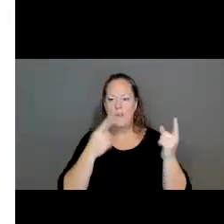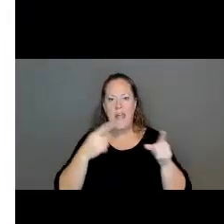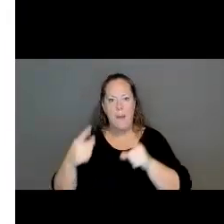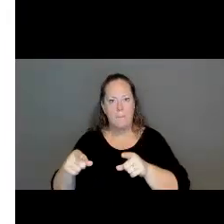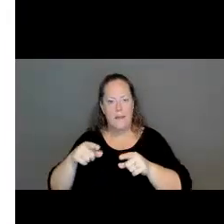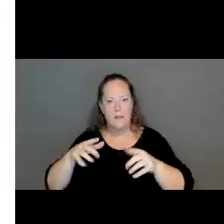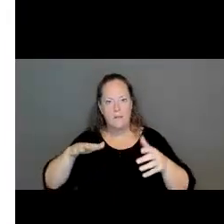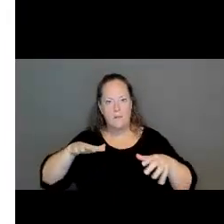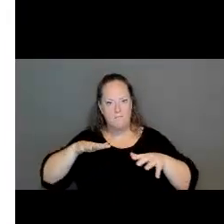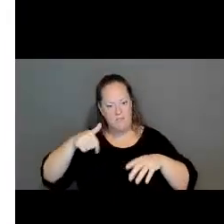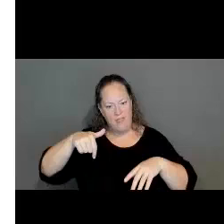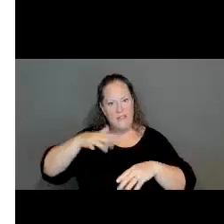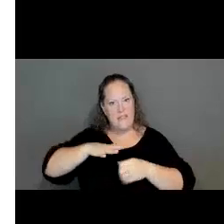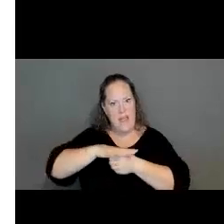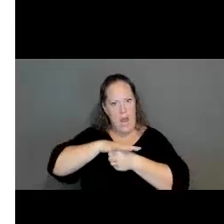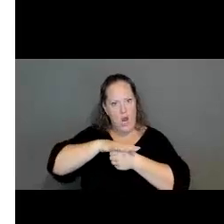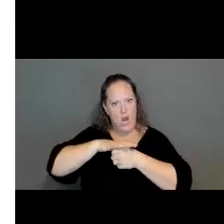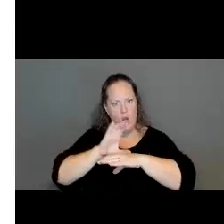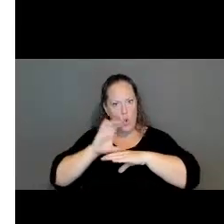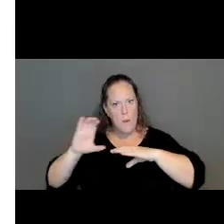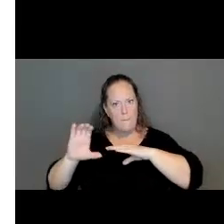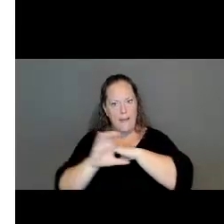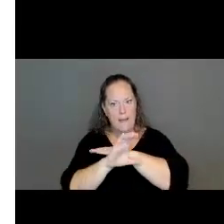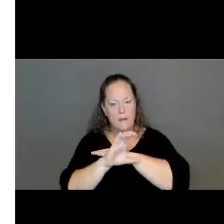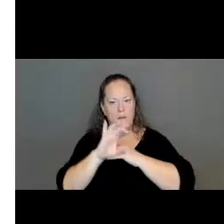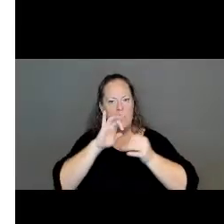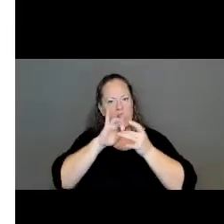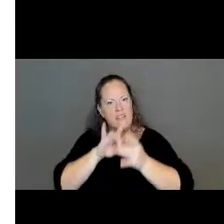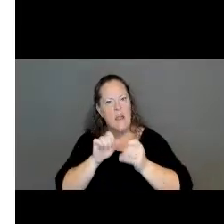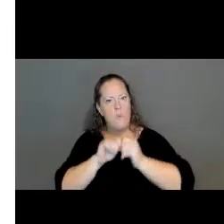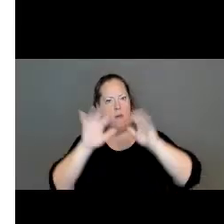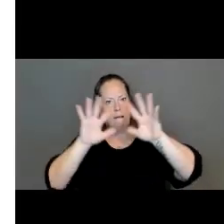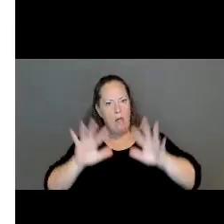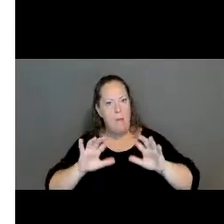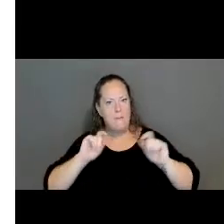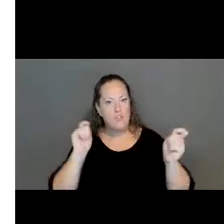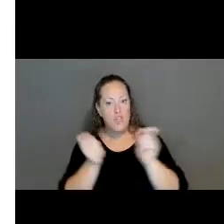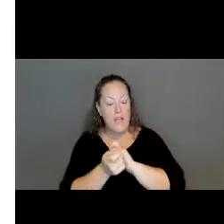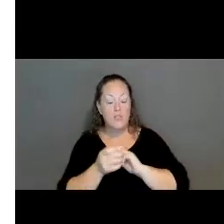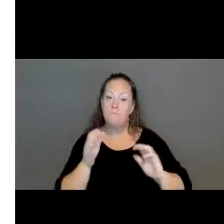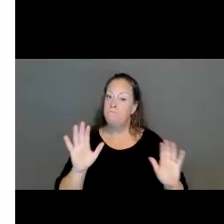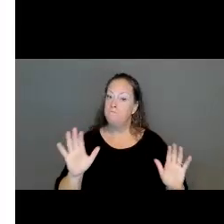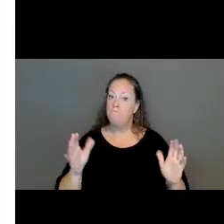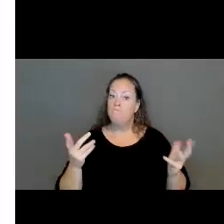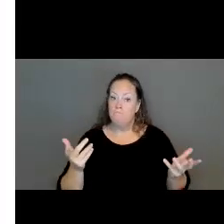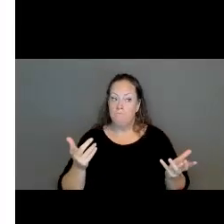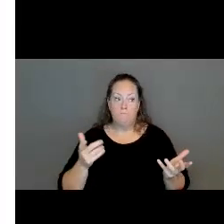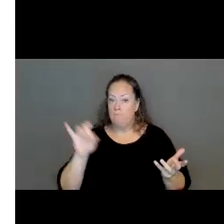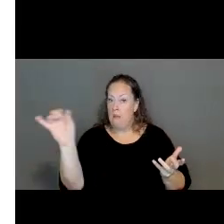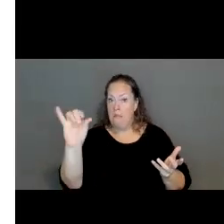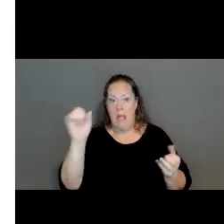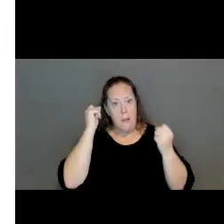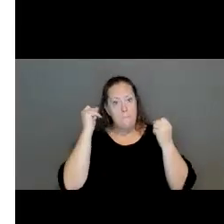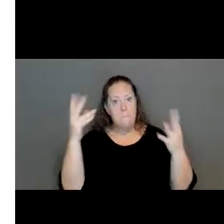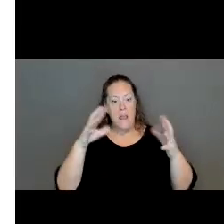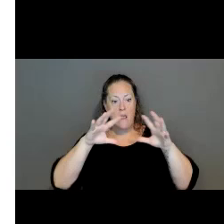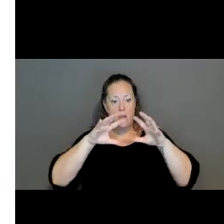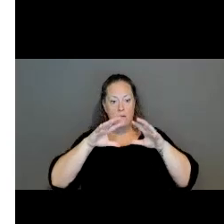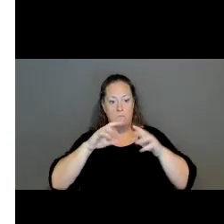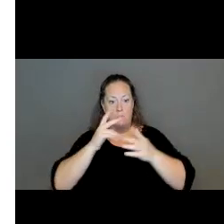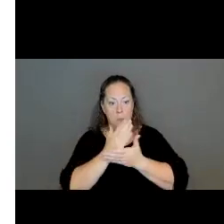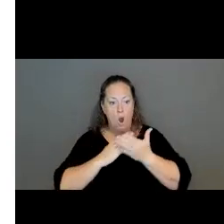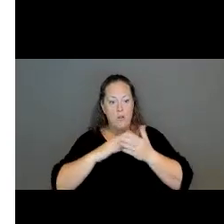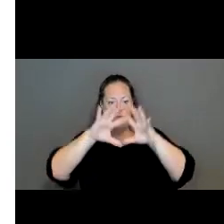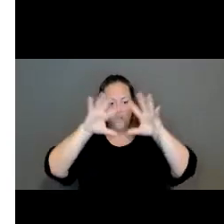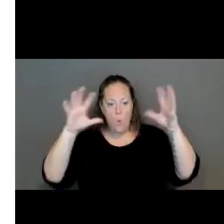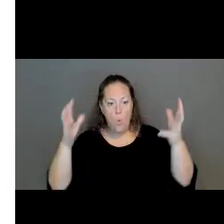Caribbean in terms of climate change, just like many parts of the world, we've seen a